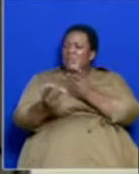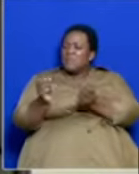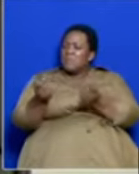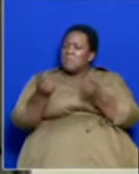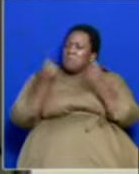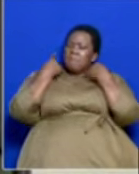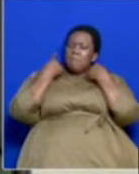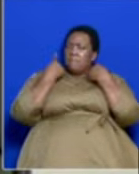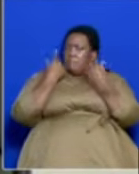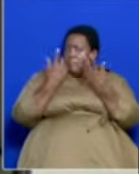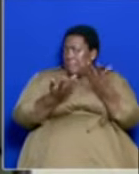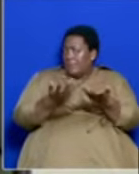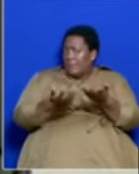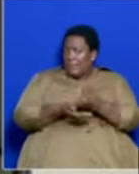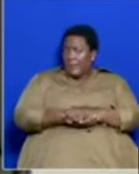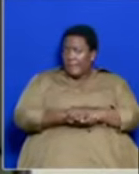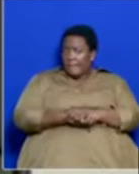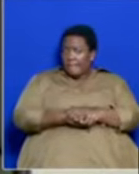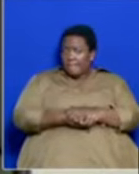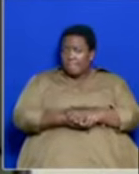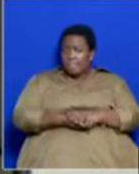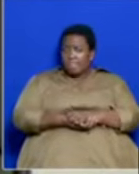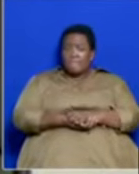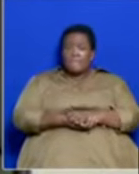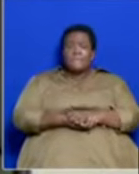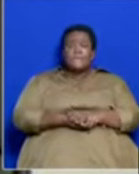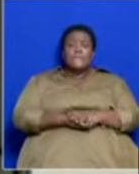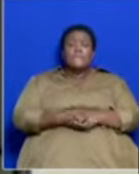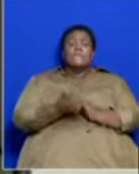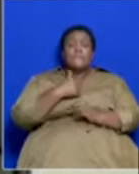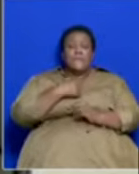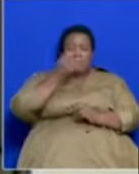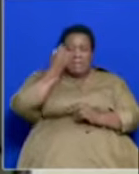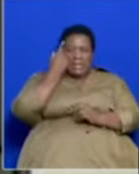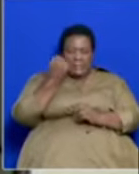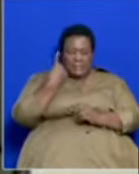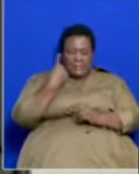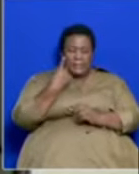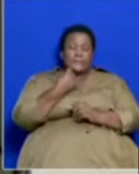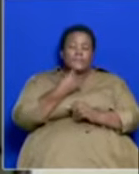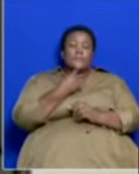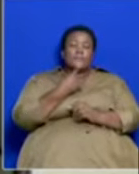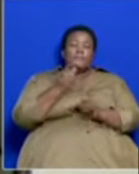Yeah, I agree with you, Commissioner, that as soon as we